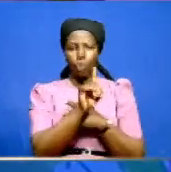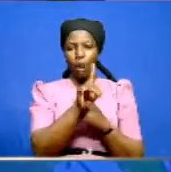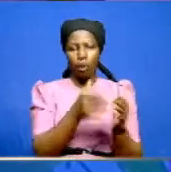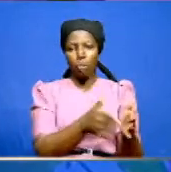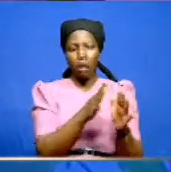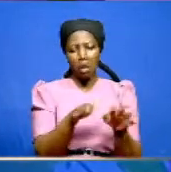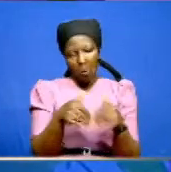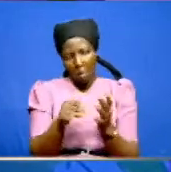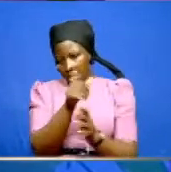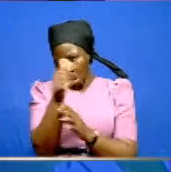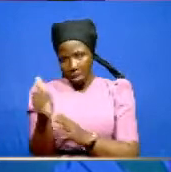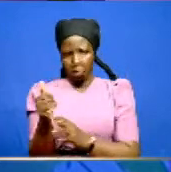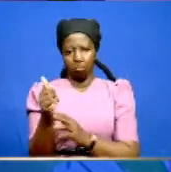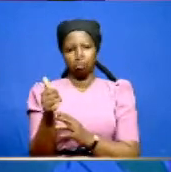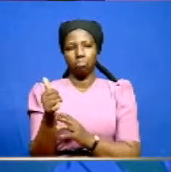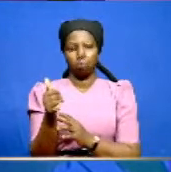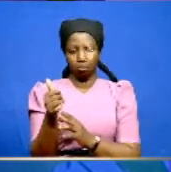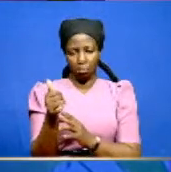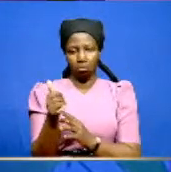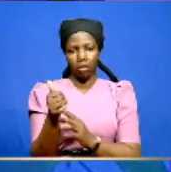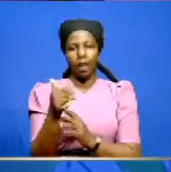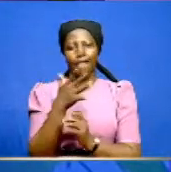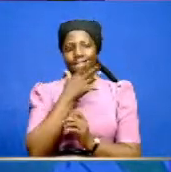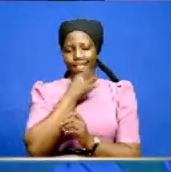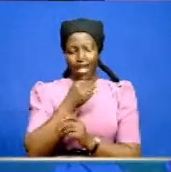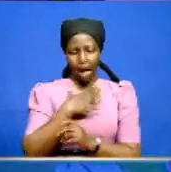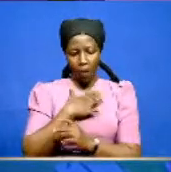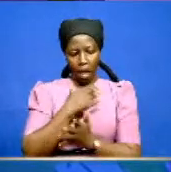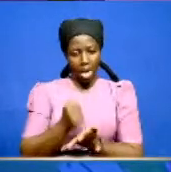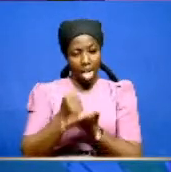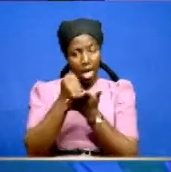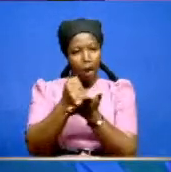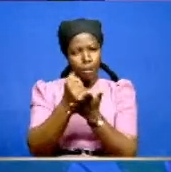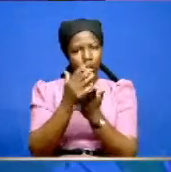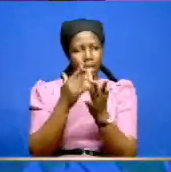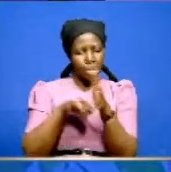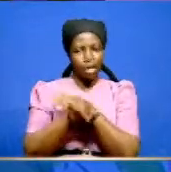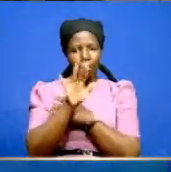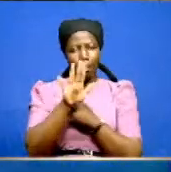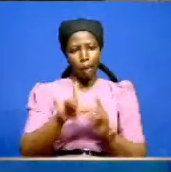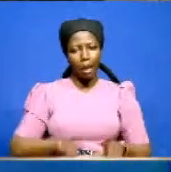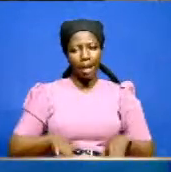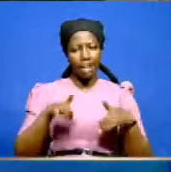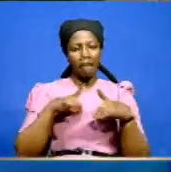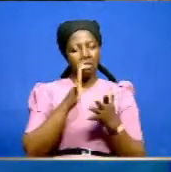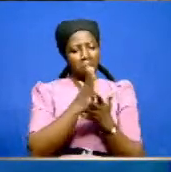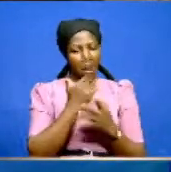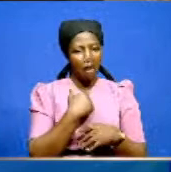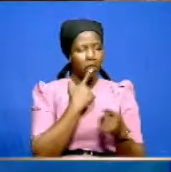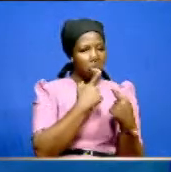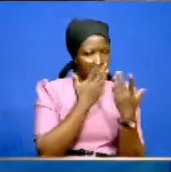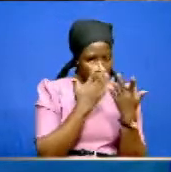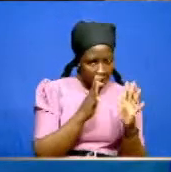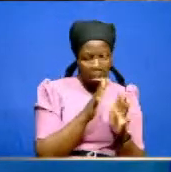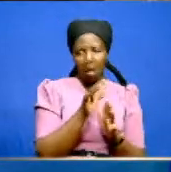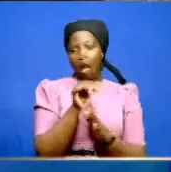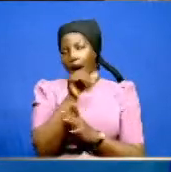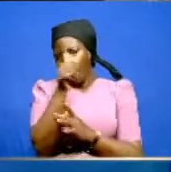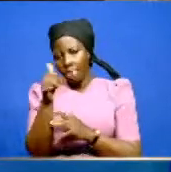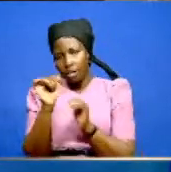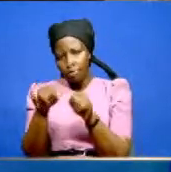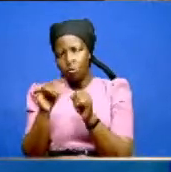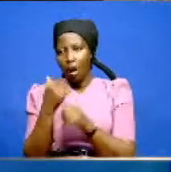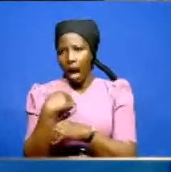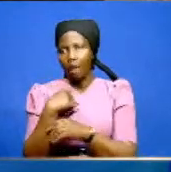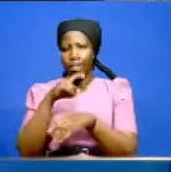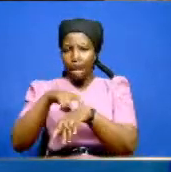by Dad throughout his life. Some have had the opportunity to speak, others may have the opportunity to speak